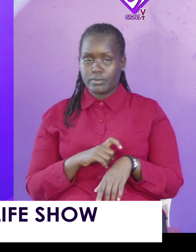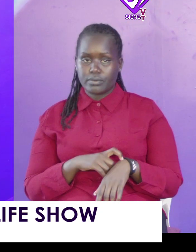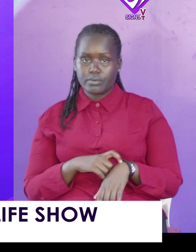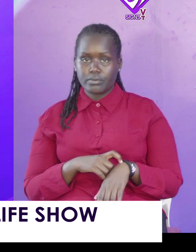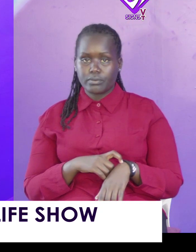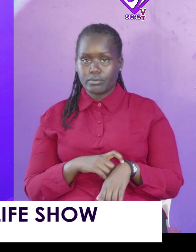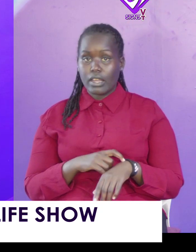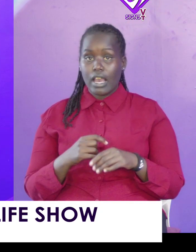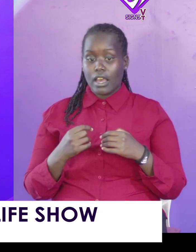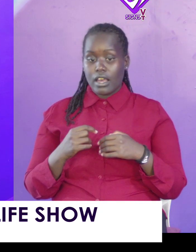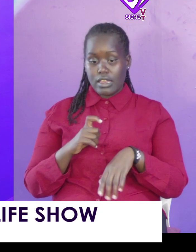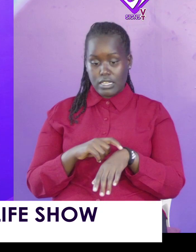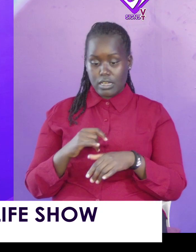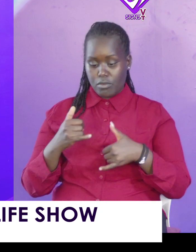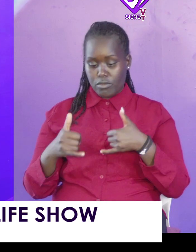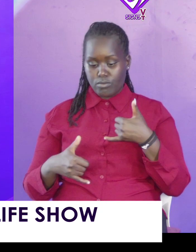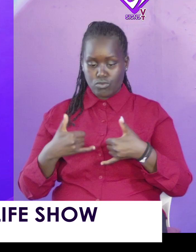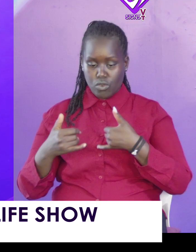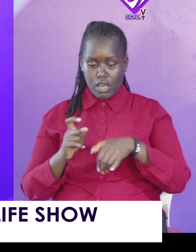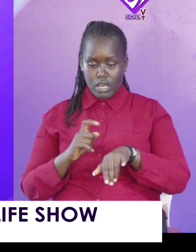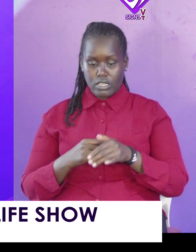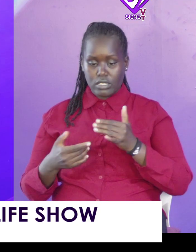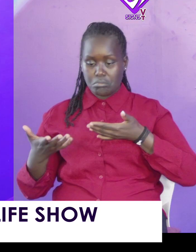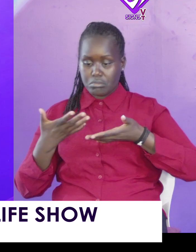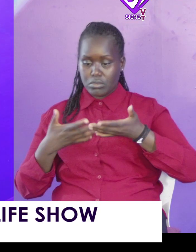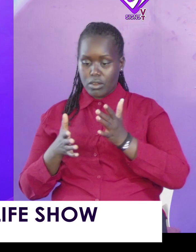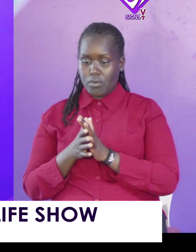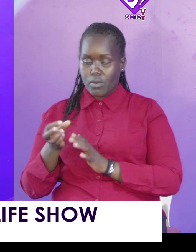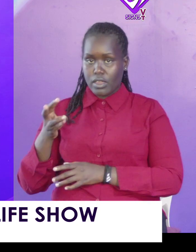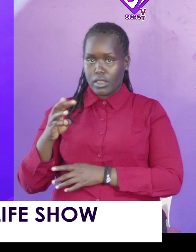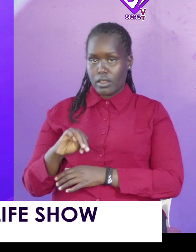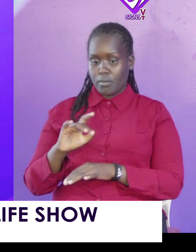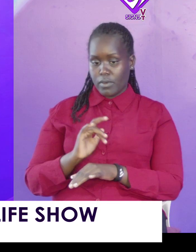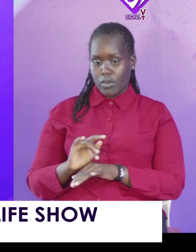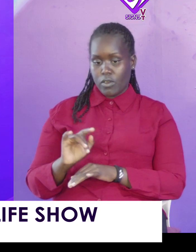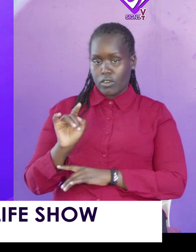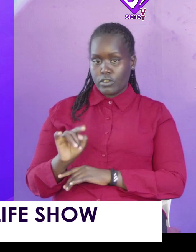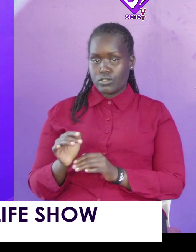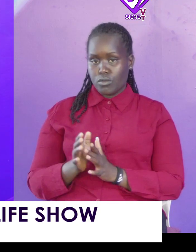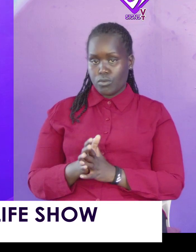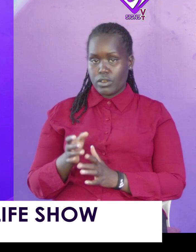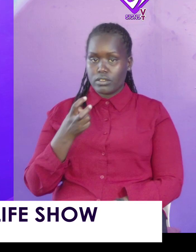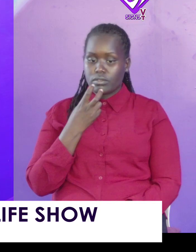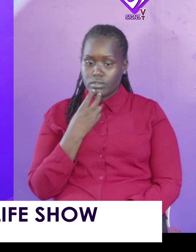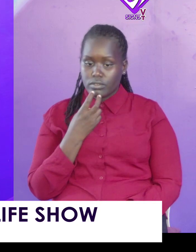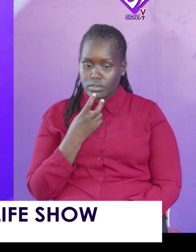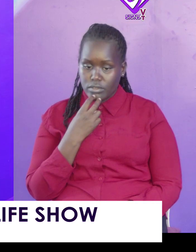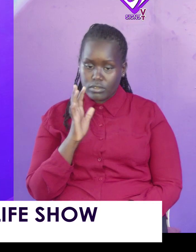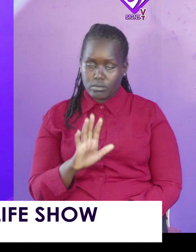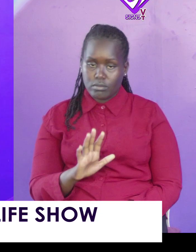in a season of joy. So when you interact with them, they affect you with their laughter. Did you know